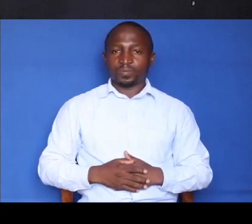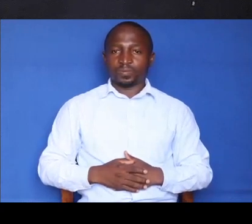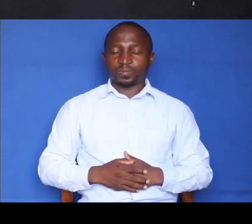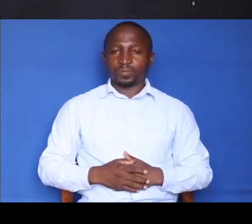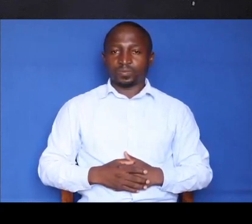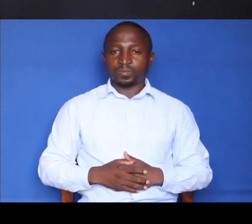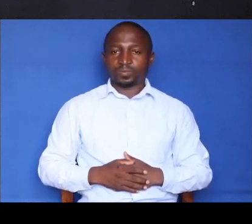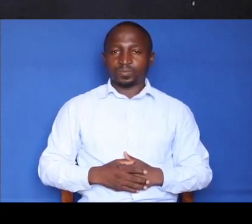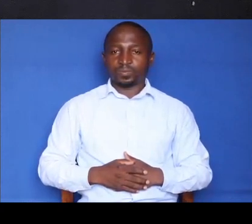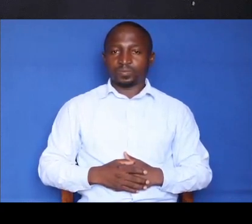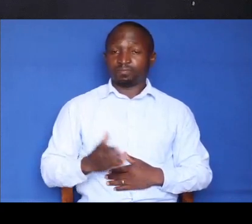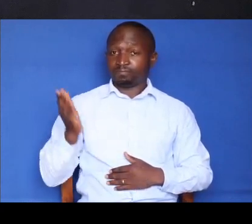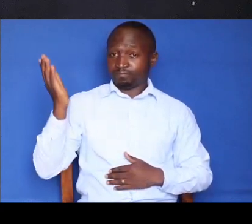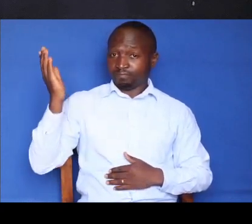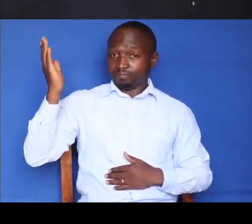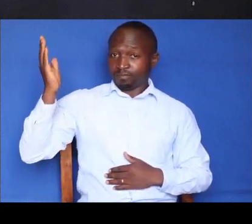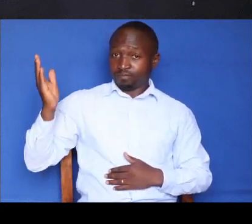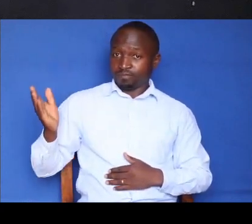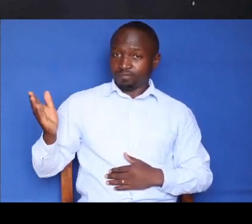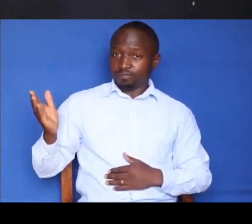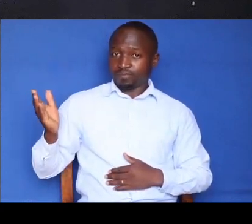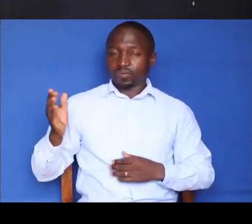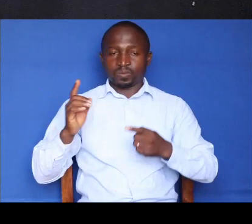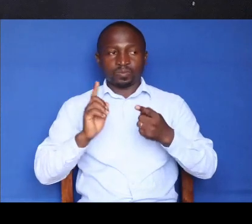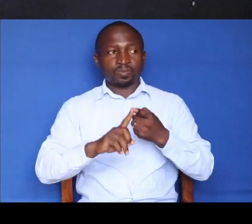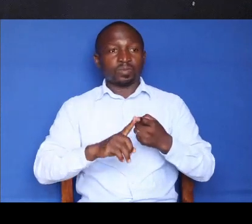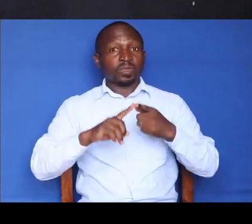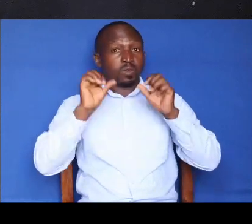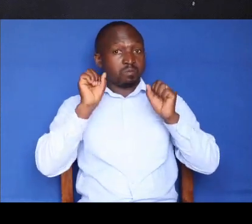So this should be narrated.